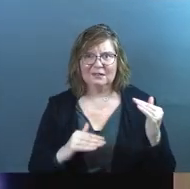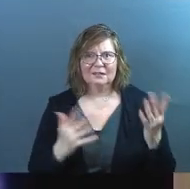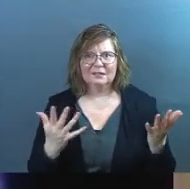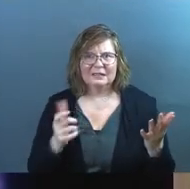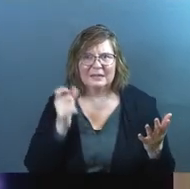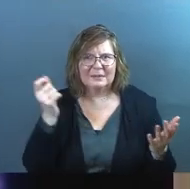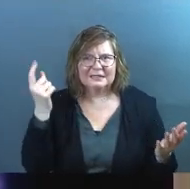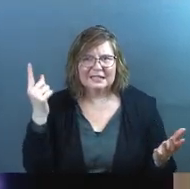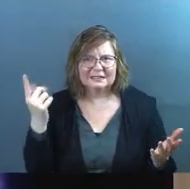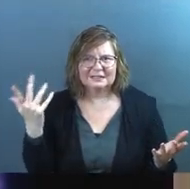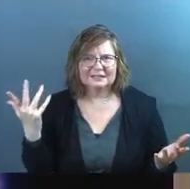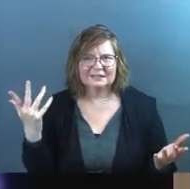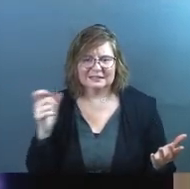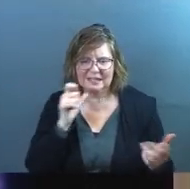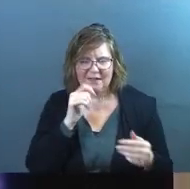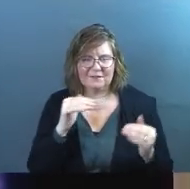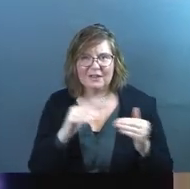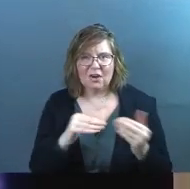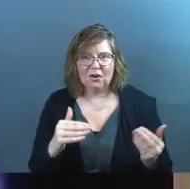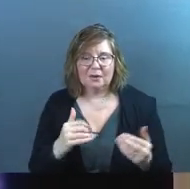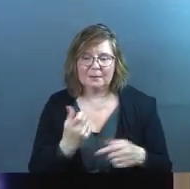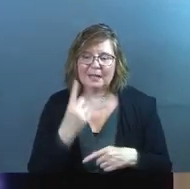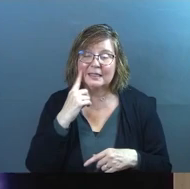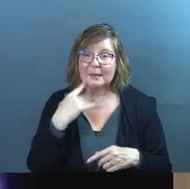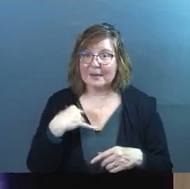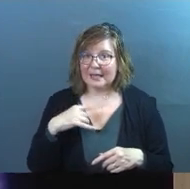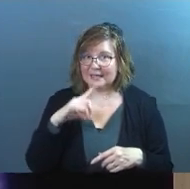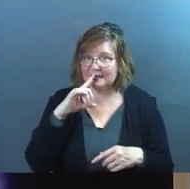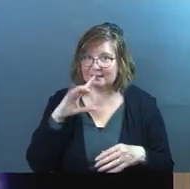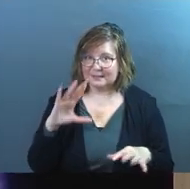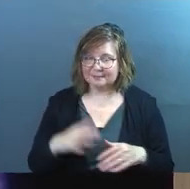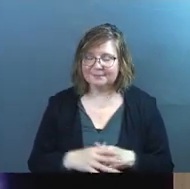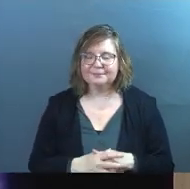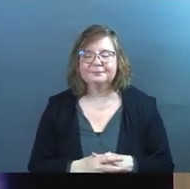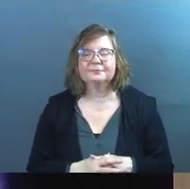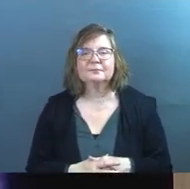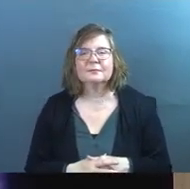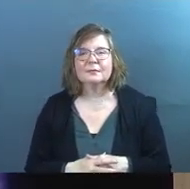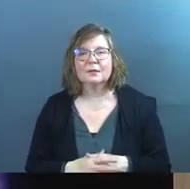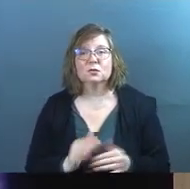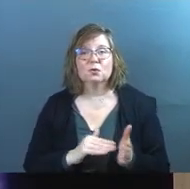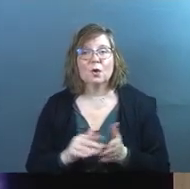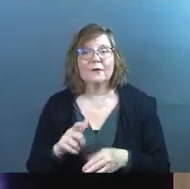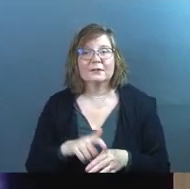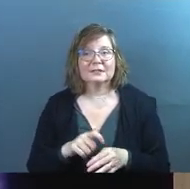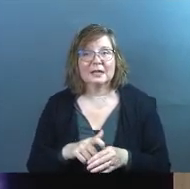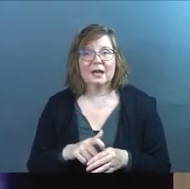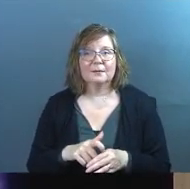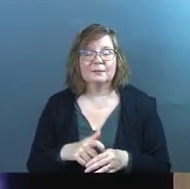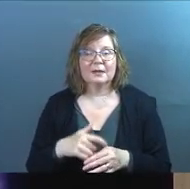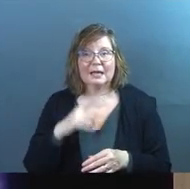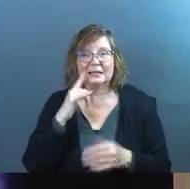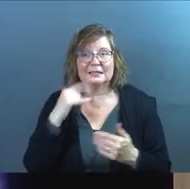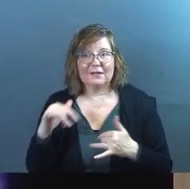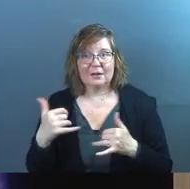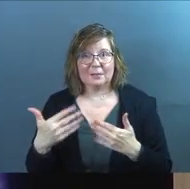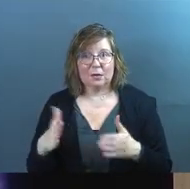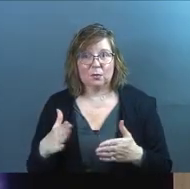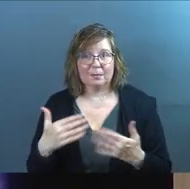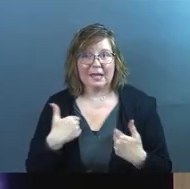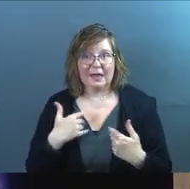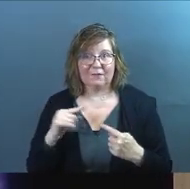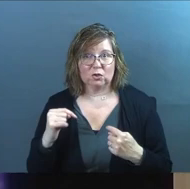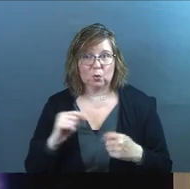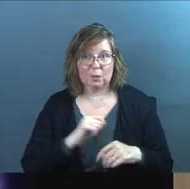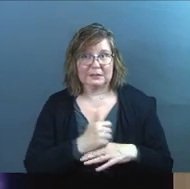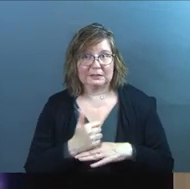sense? That's not fair. It makes me think of my kids. So oftentimes, our kids have a little playroom that they get to have all